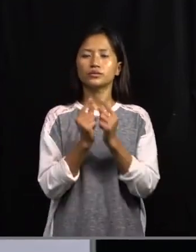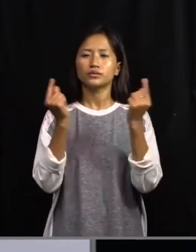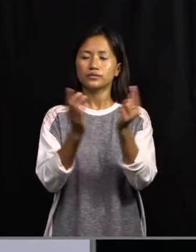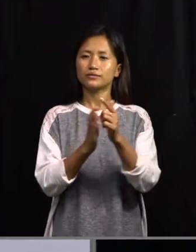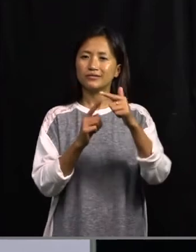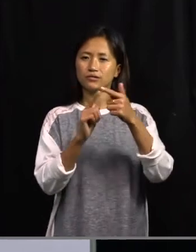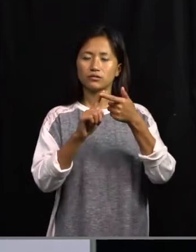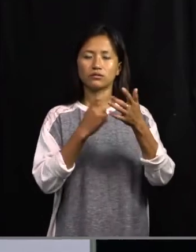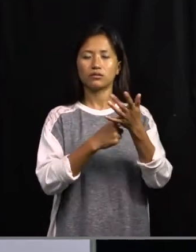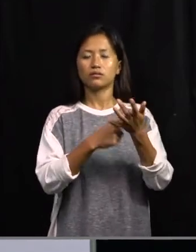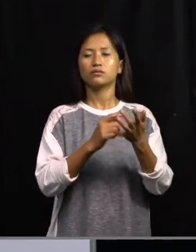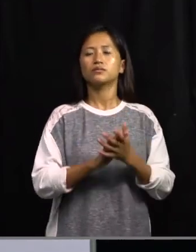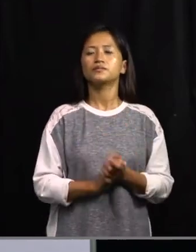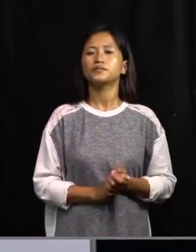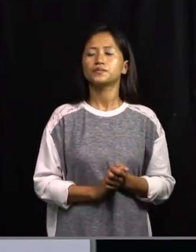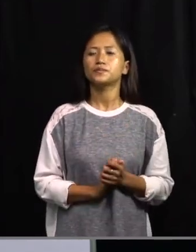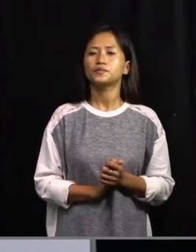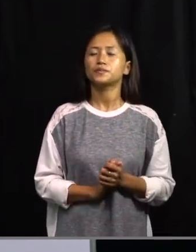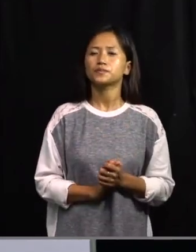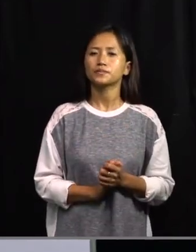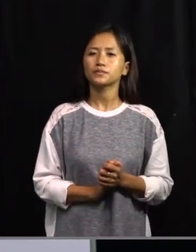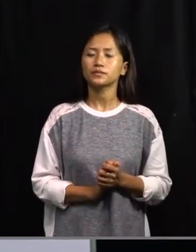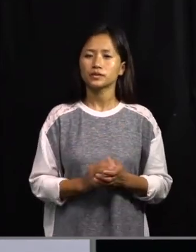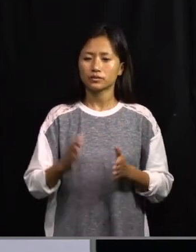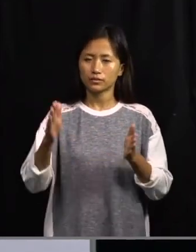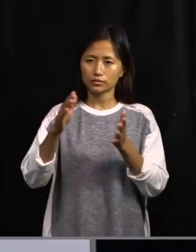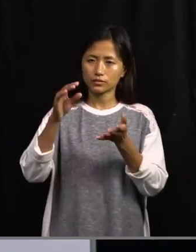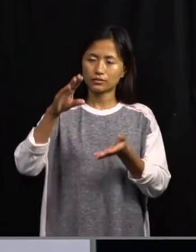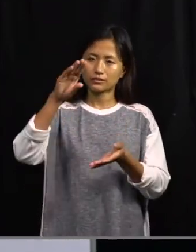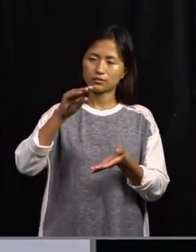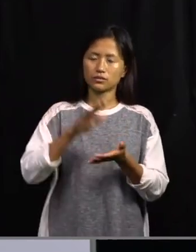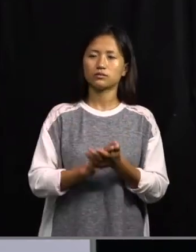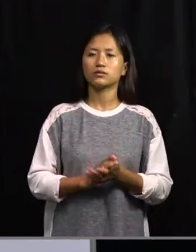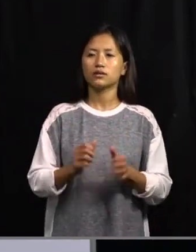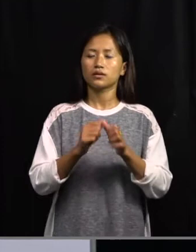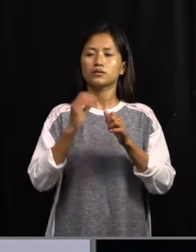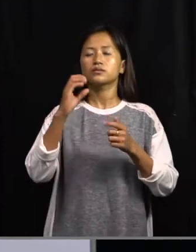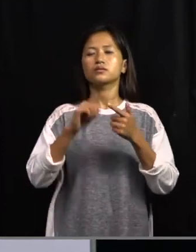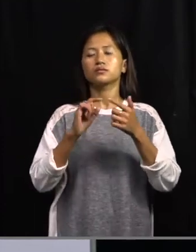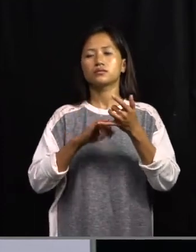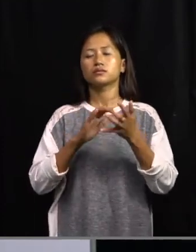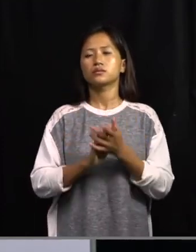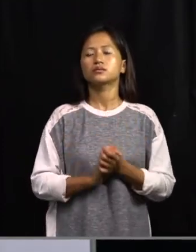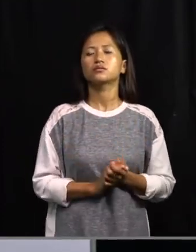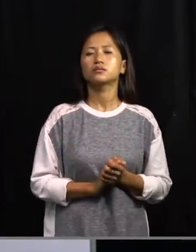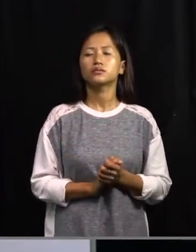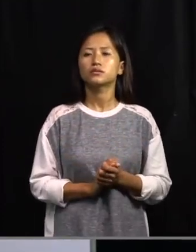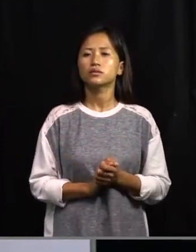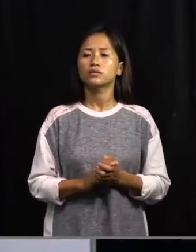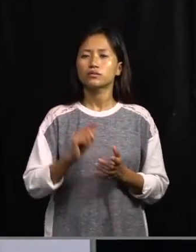when they recover back, they are now reducing their assets or not. Likewise, one very important term